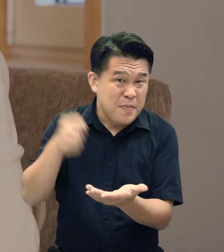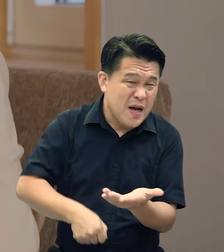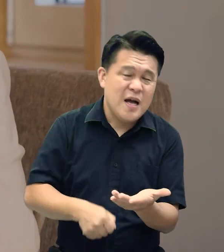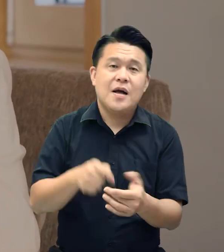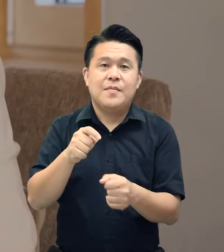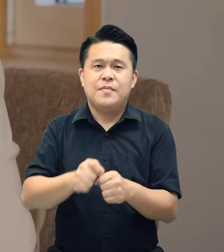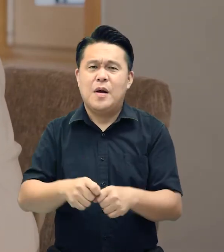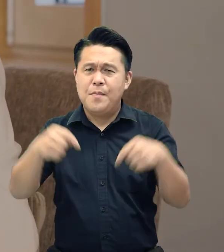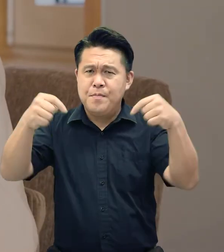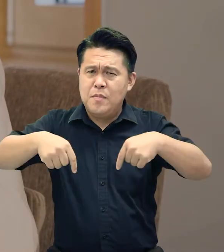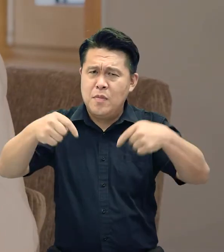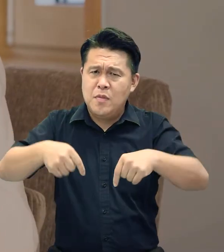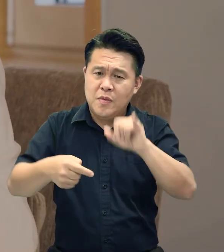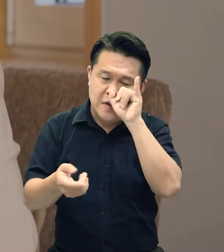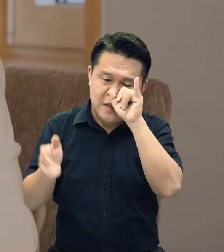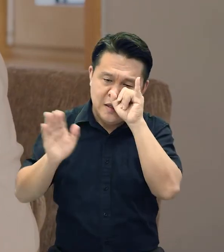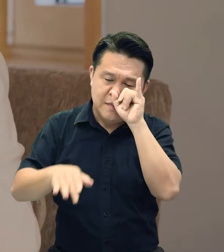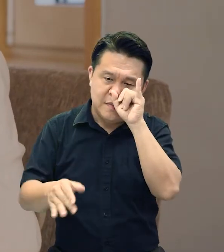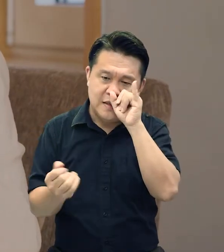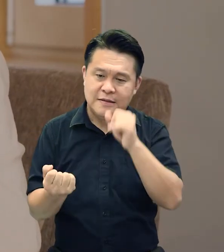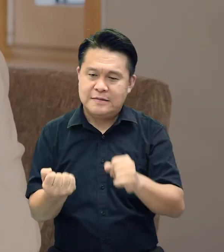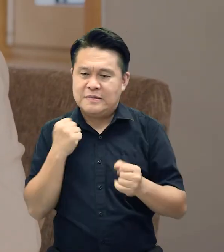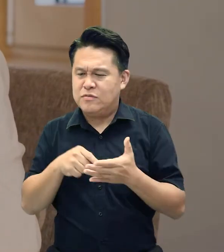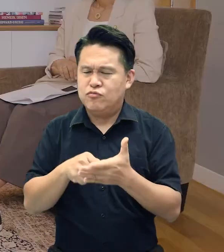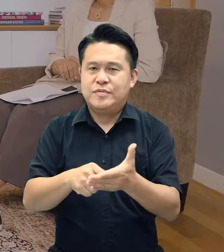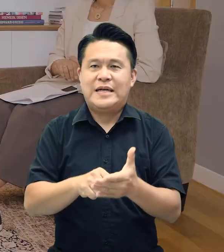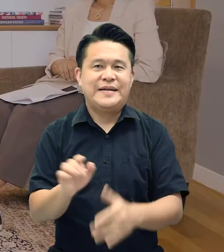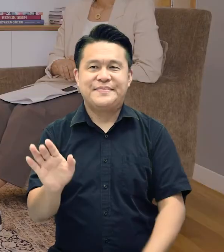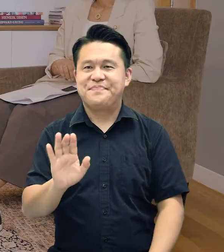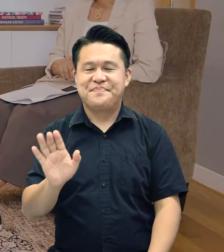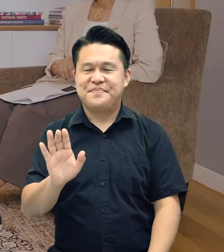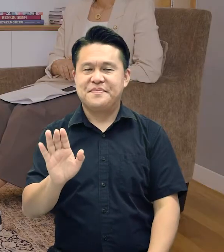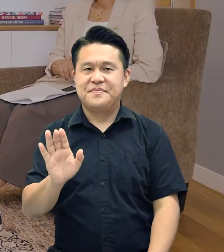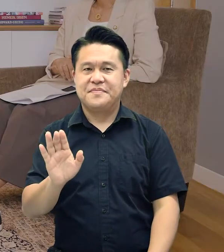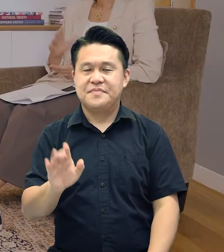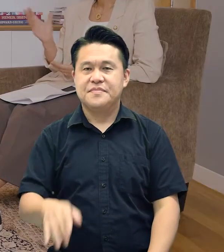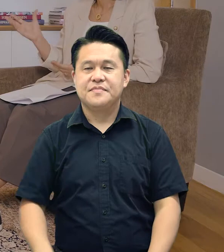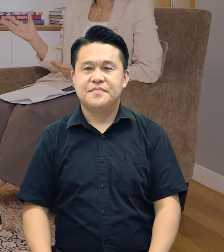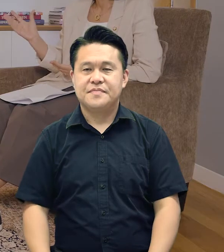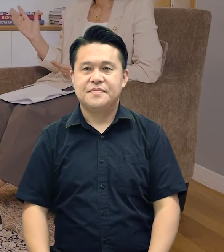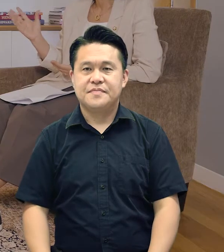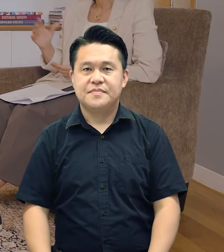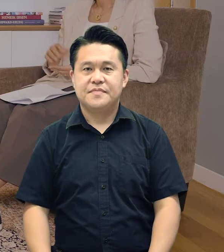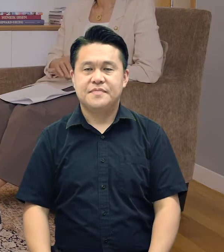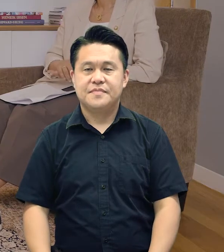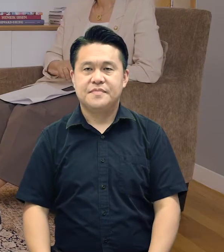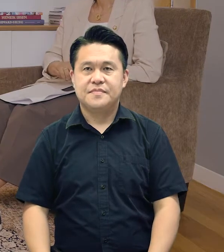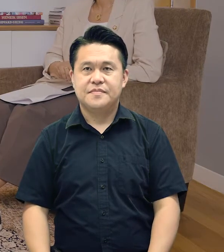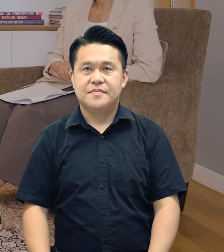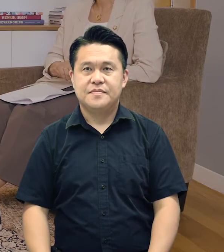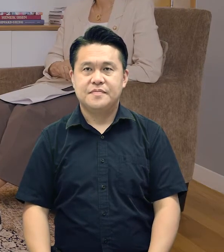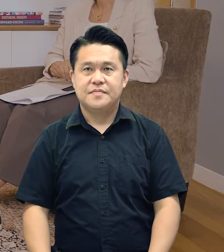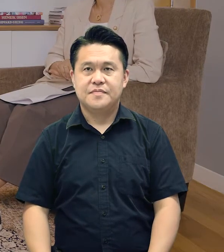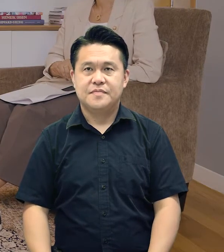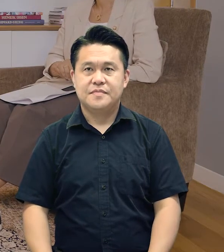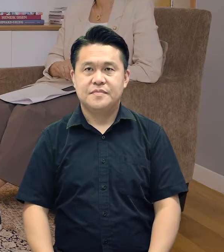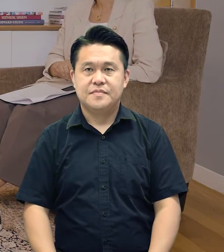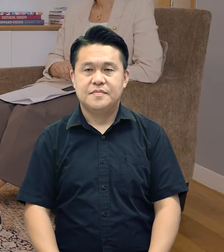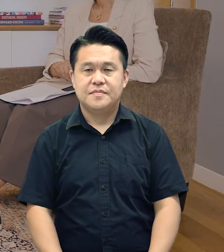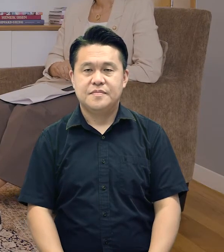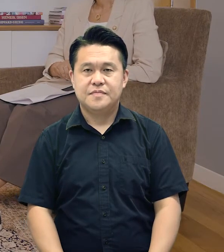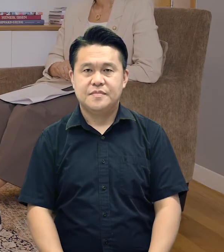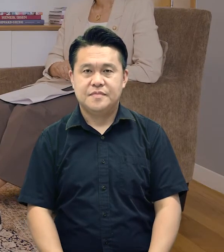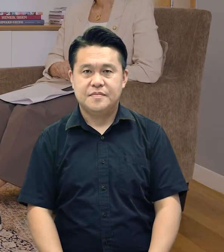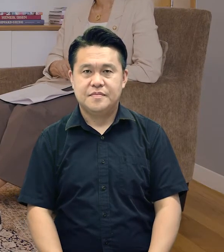debate over anti-discrimination law over 14 years, but not that